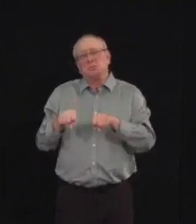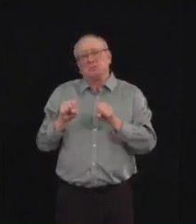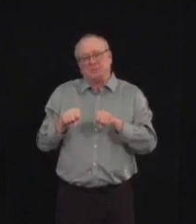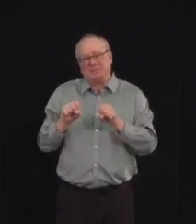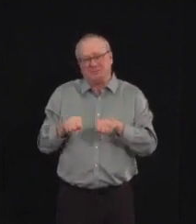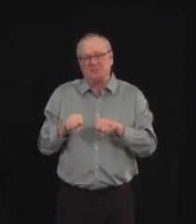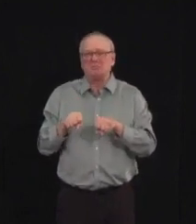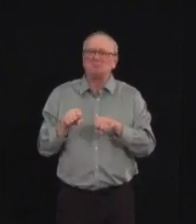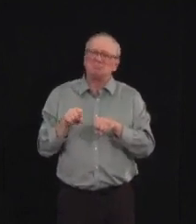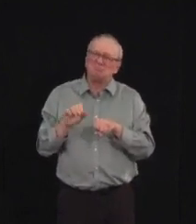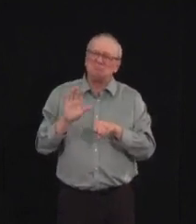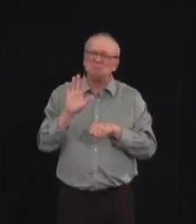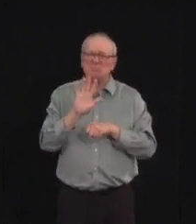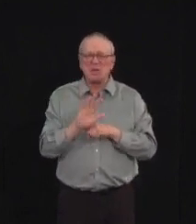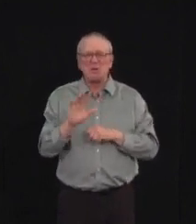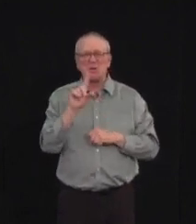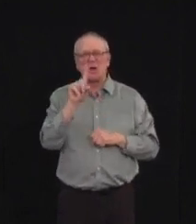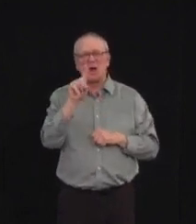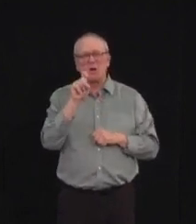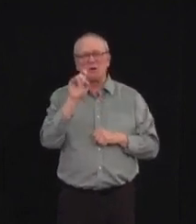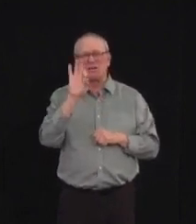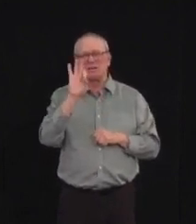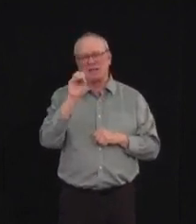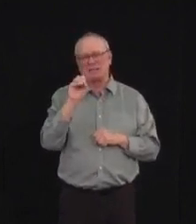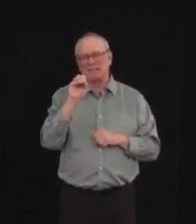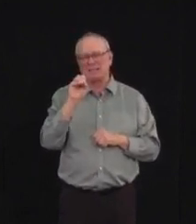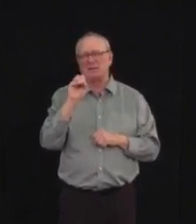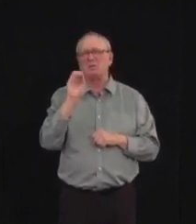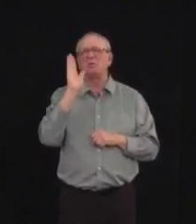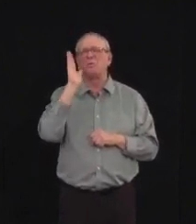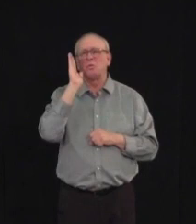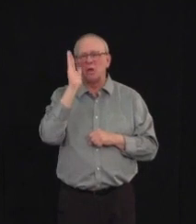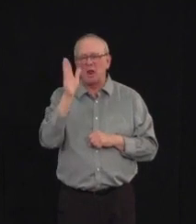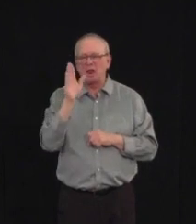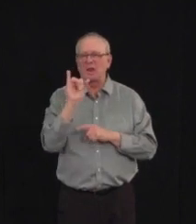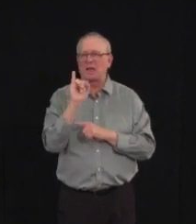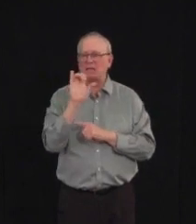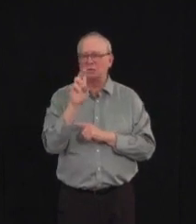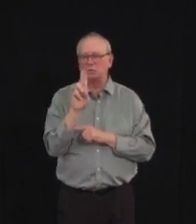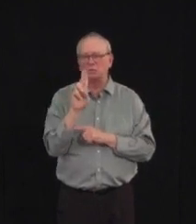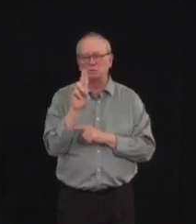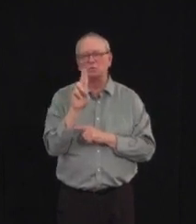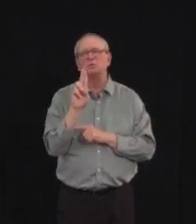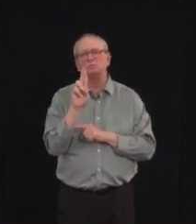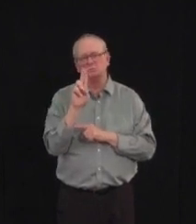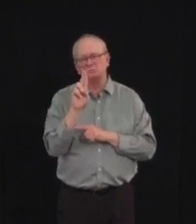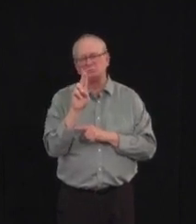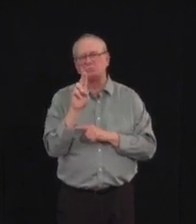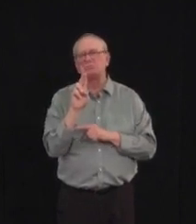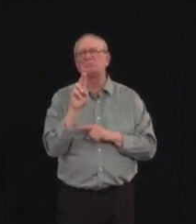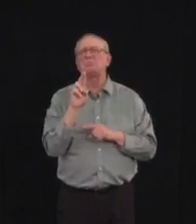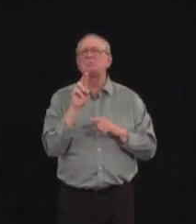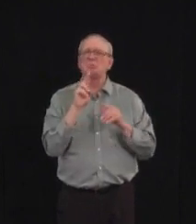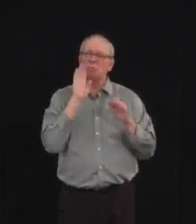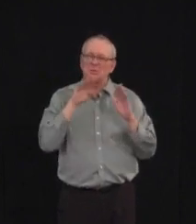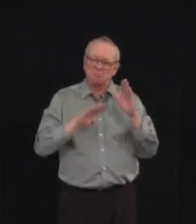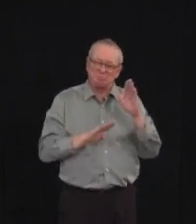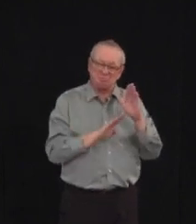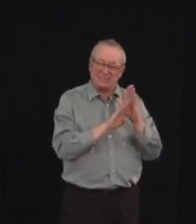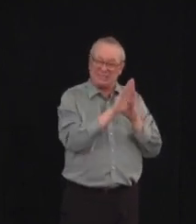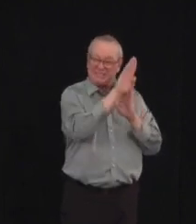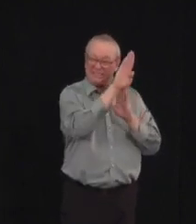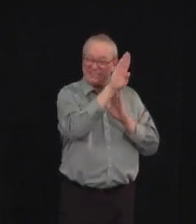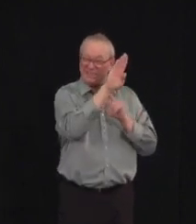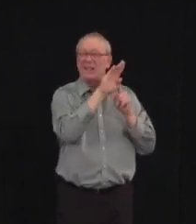will require critical care in ICUs when the virus reaches its peak. This is a reduction from the original